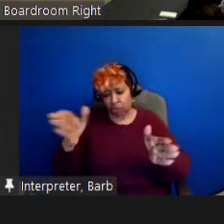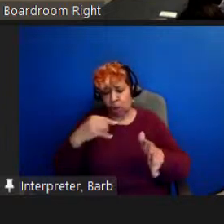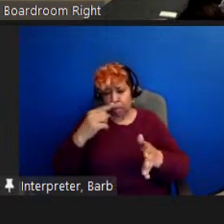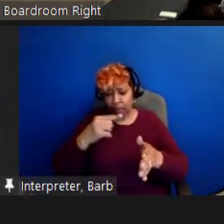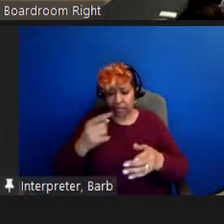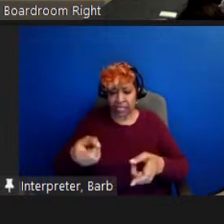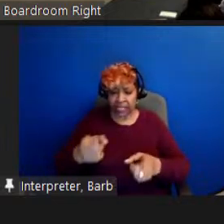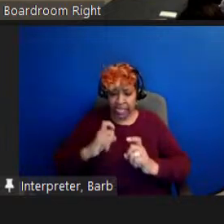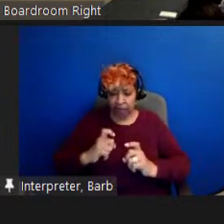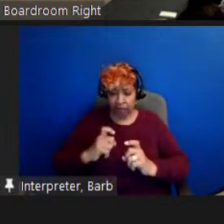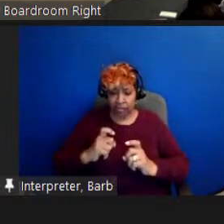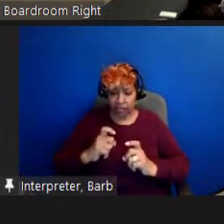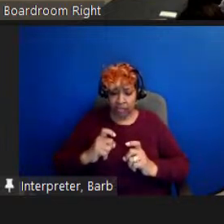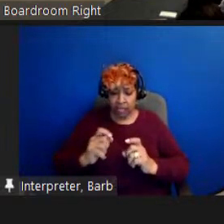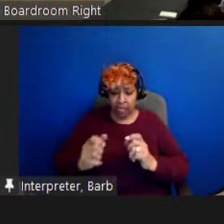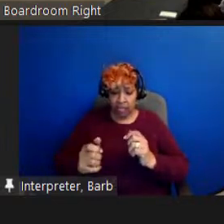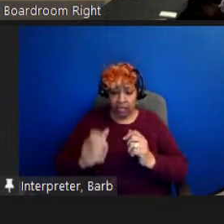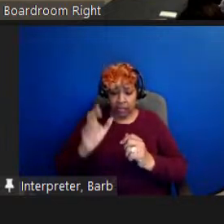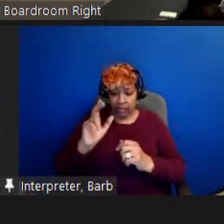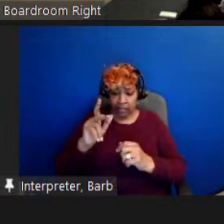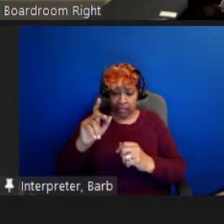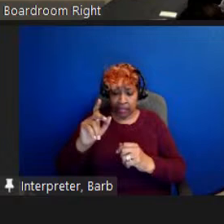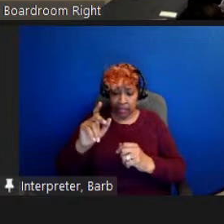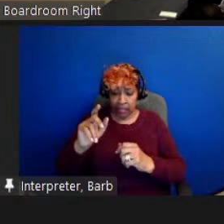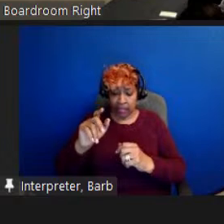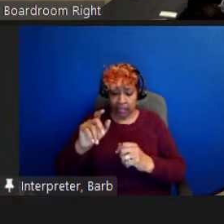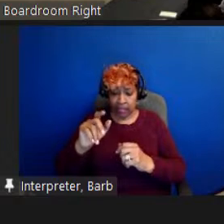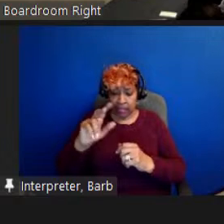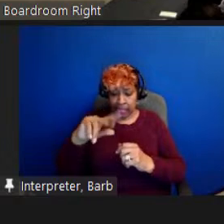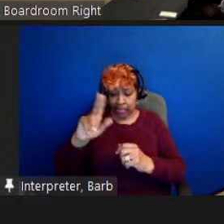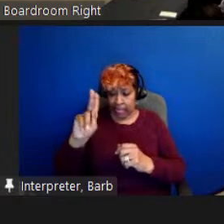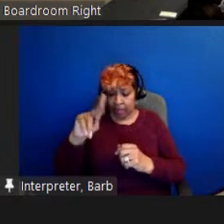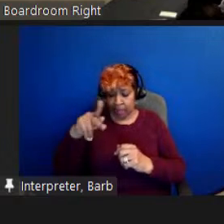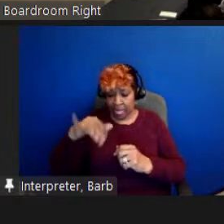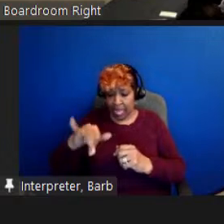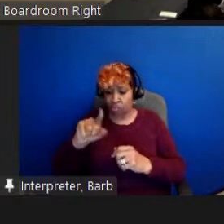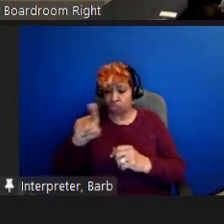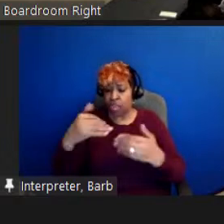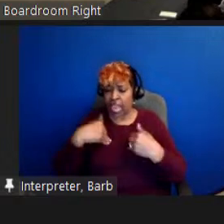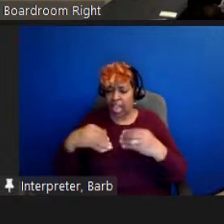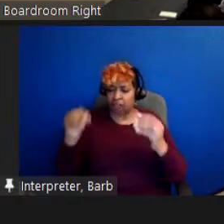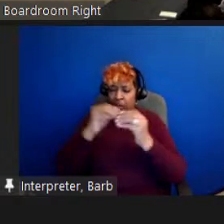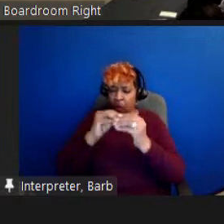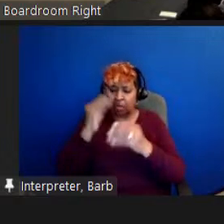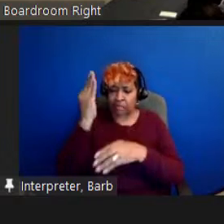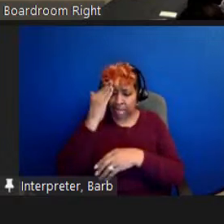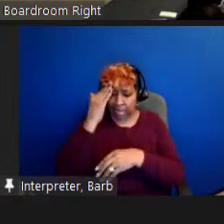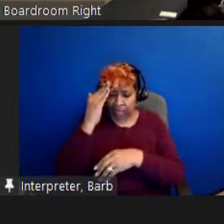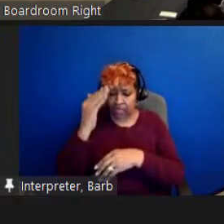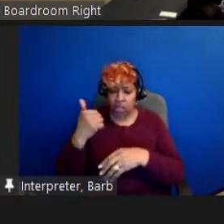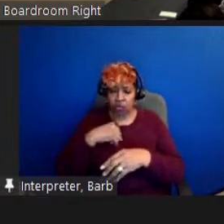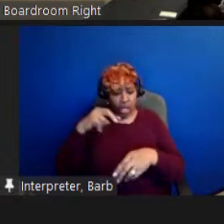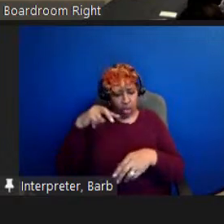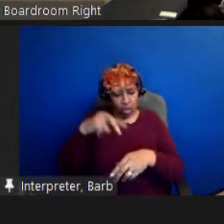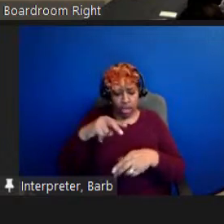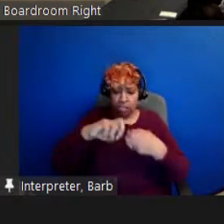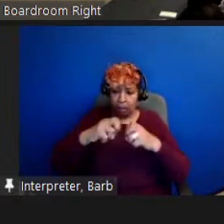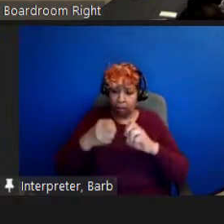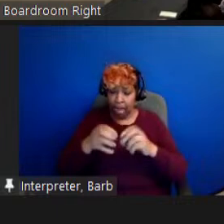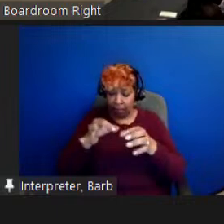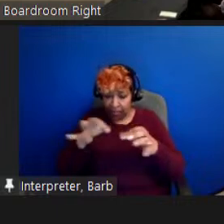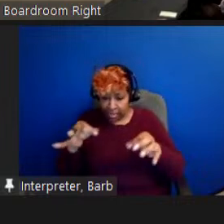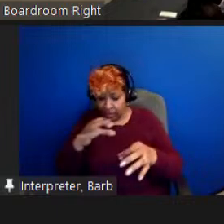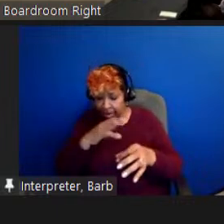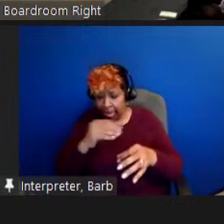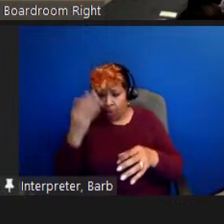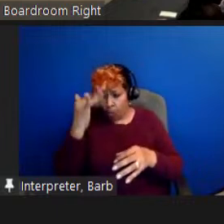are, have some more insight, but what we would really be looking for is the problem statements and why you want those. And then we would help to